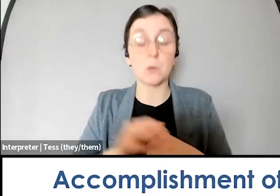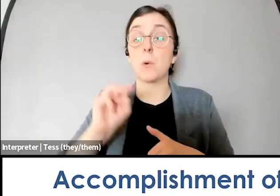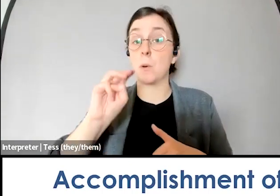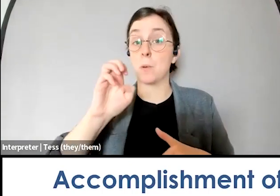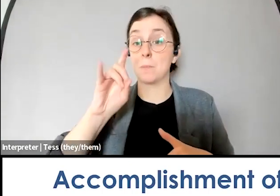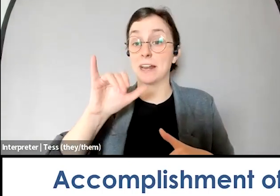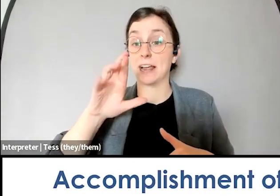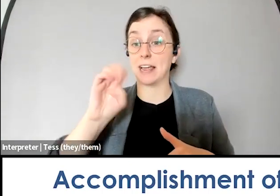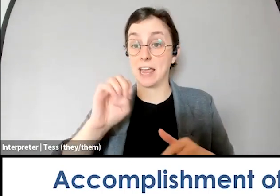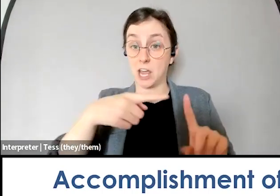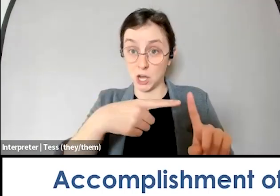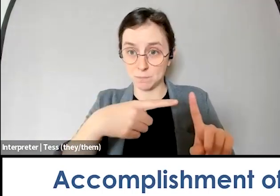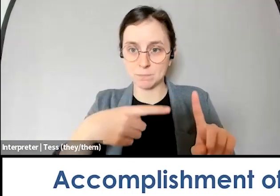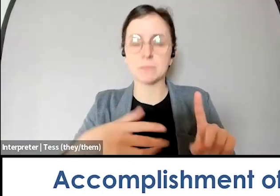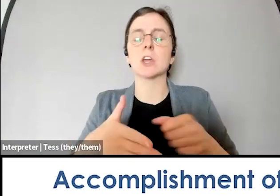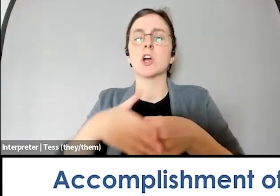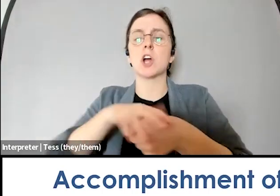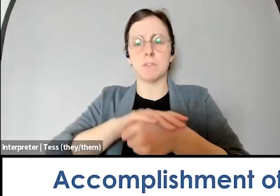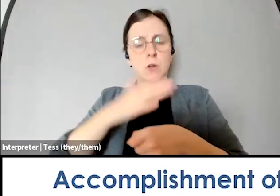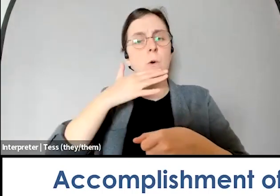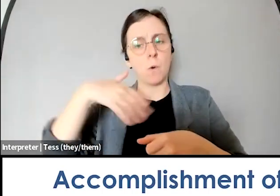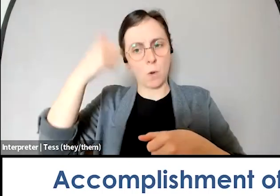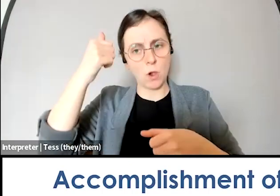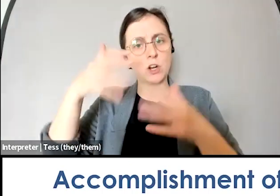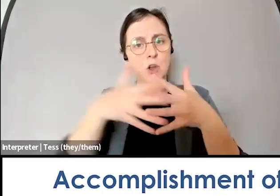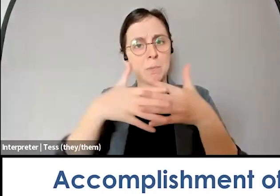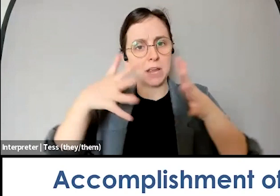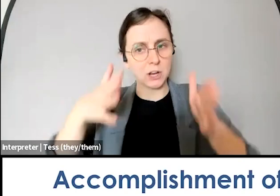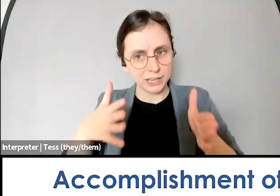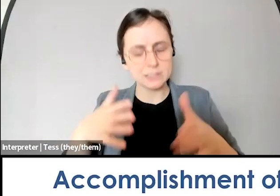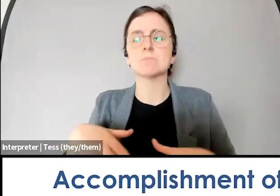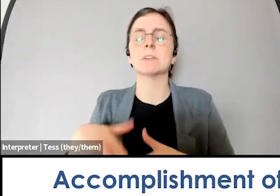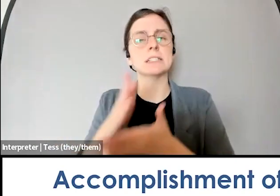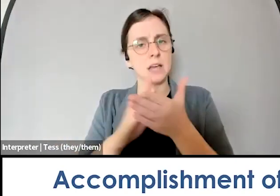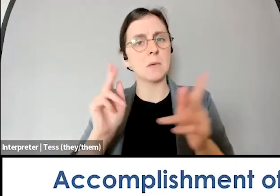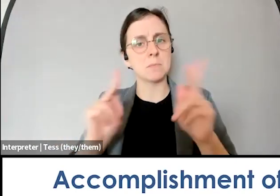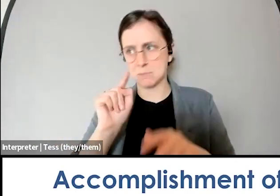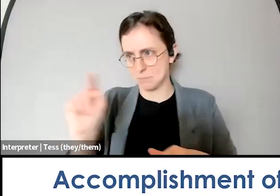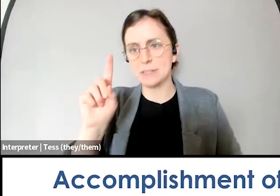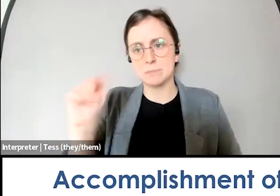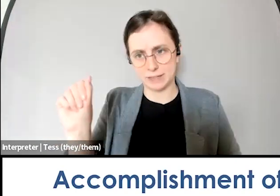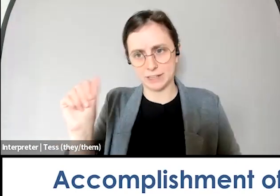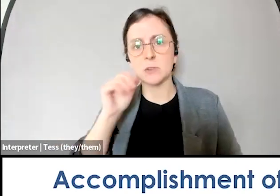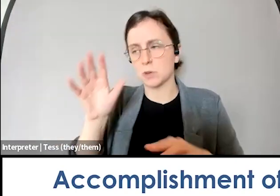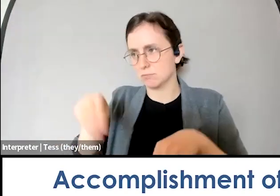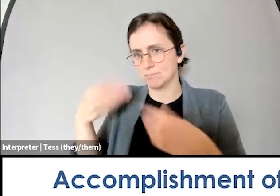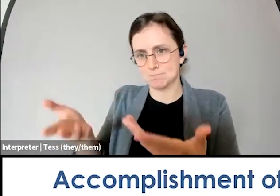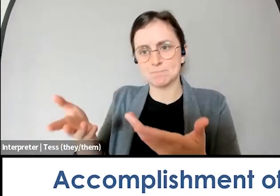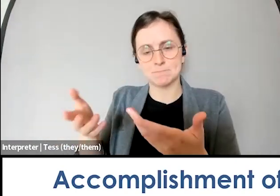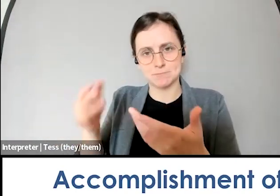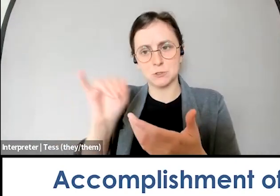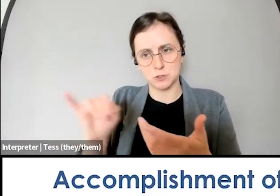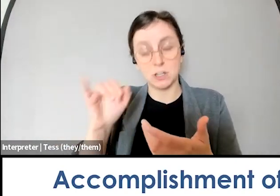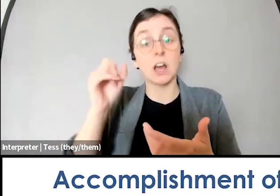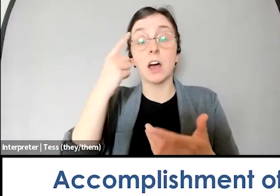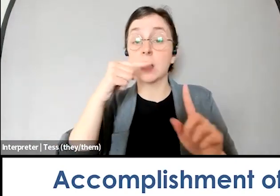older Americans, and some people with disabilities in the United States. That program now has